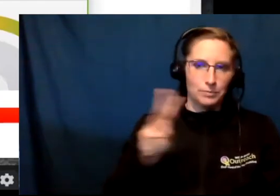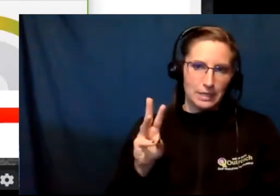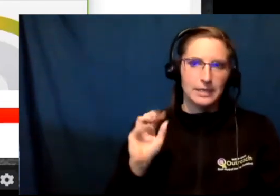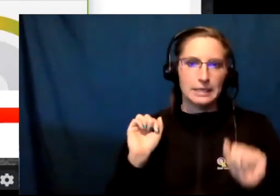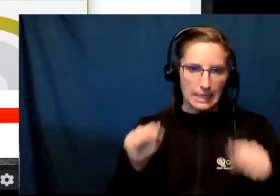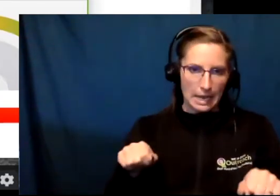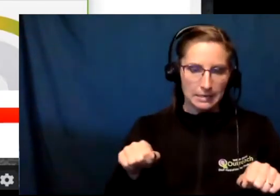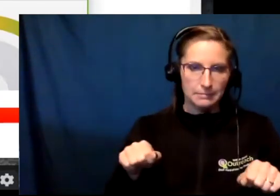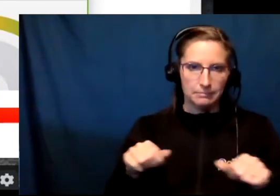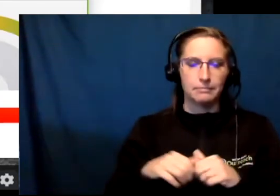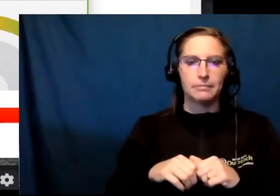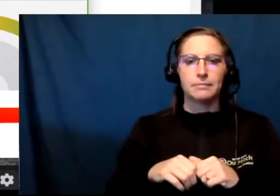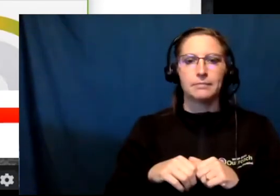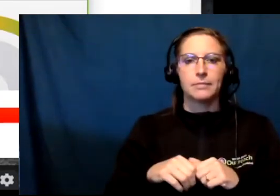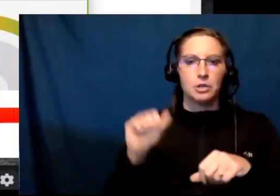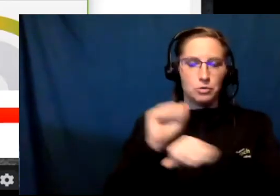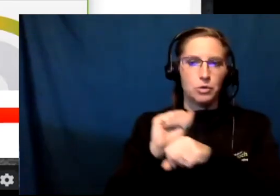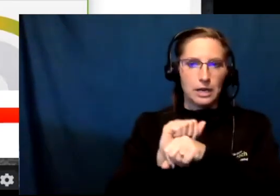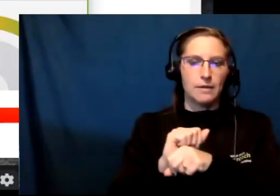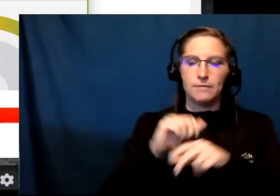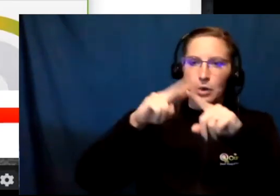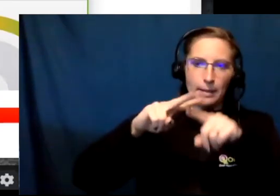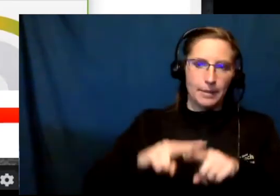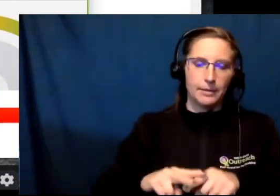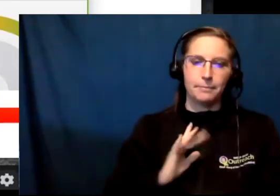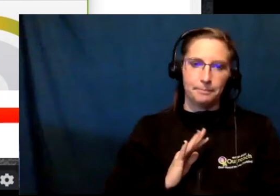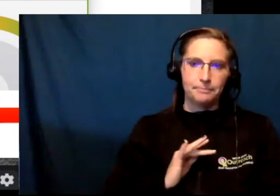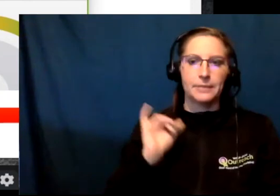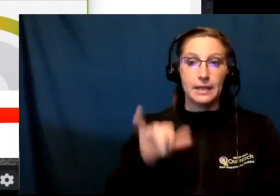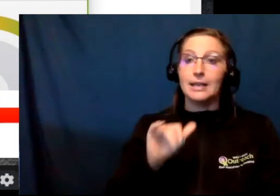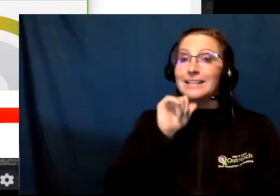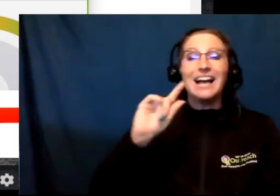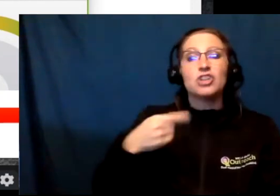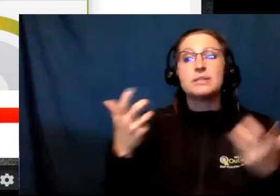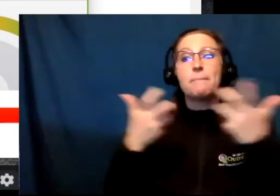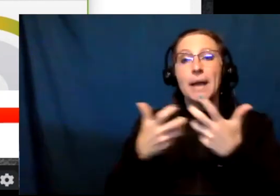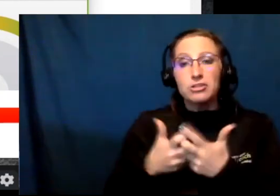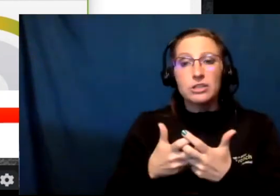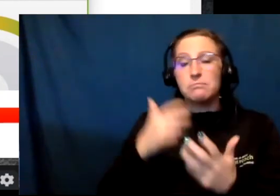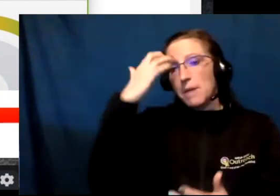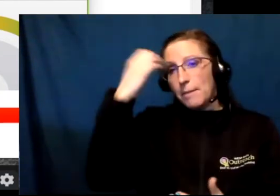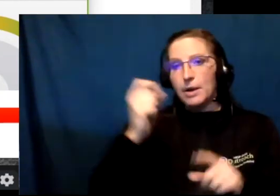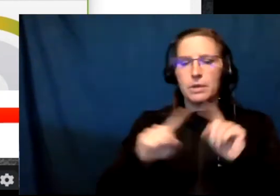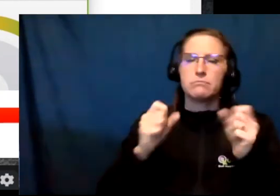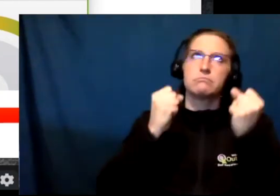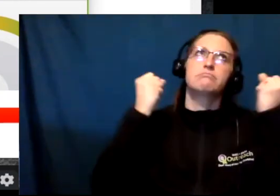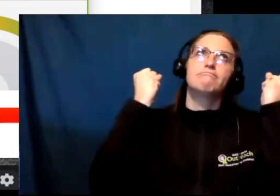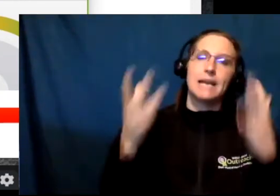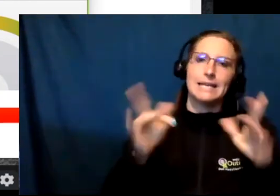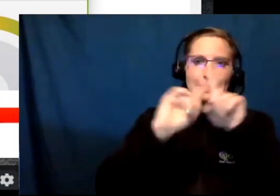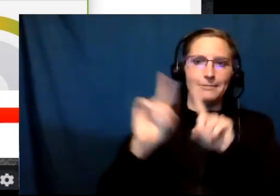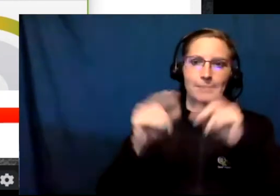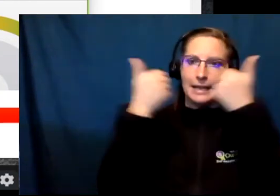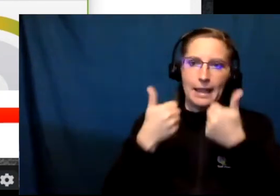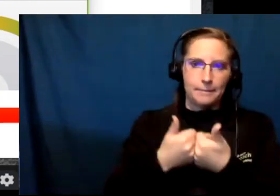found to work on vocabulary. And again, it's not just matching and memory matching. They have all kinds of different games that you can